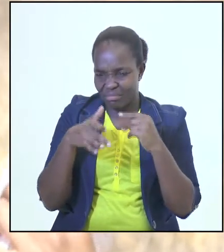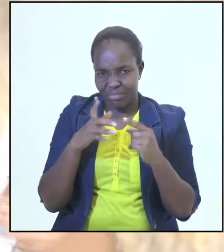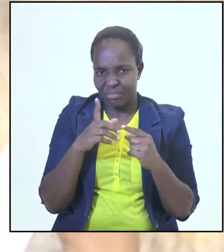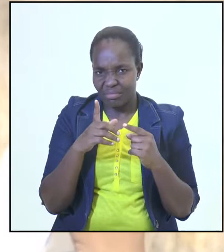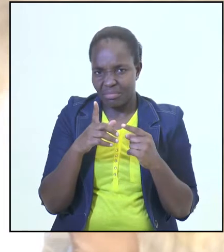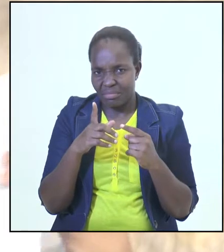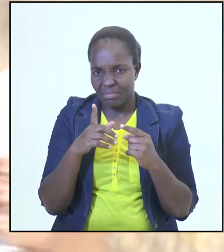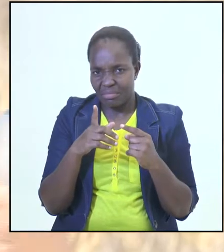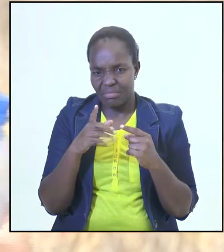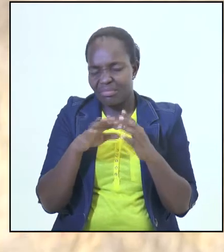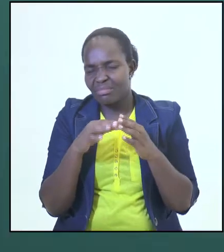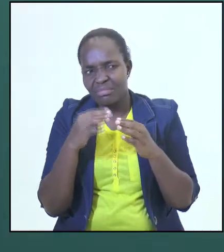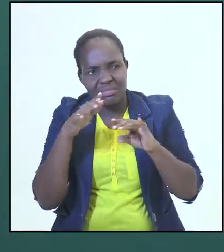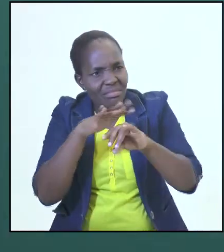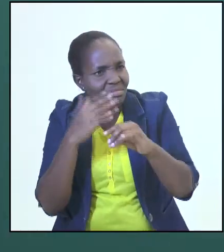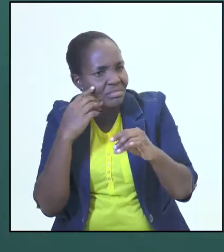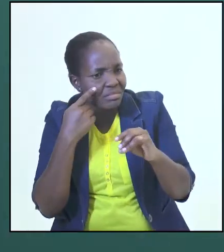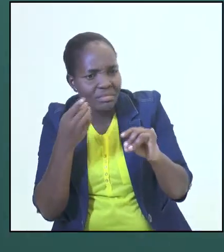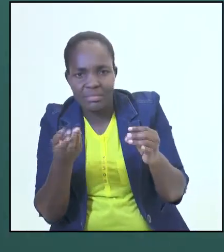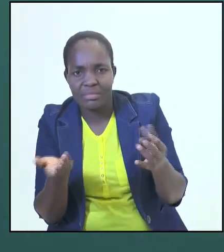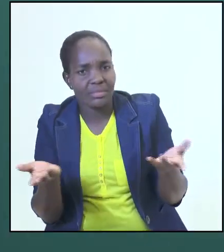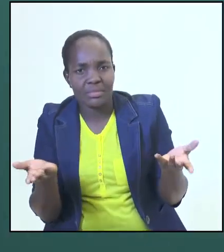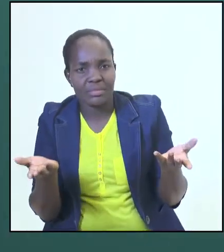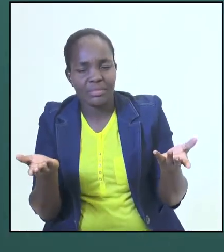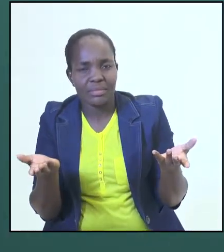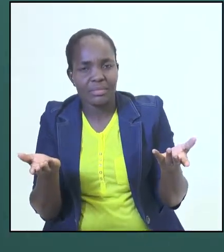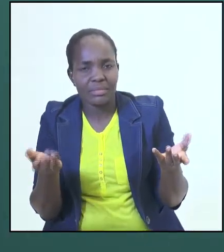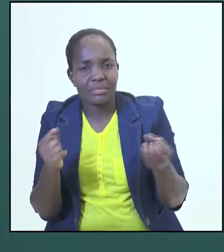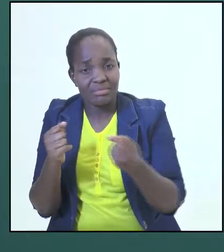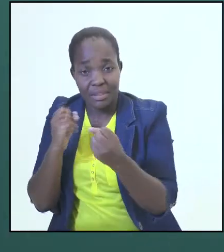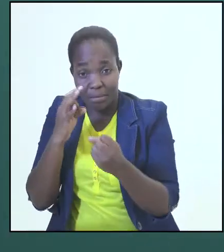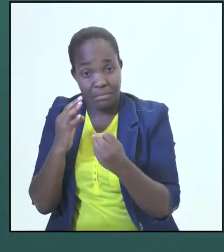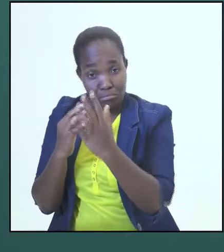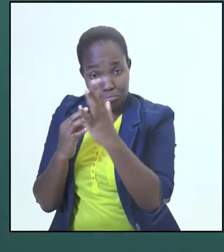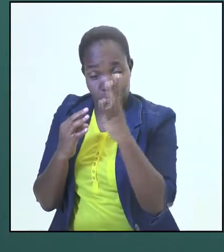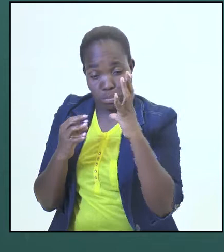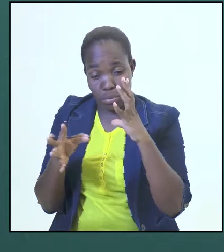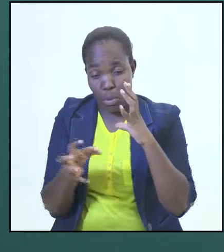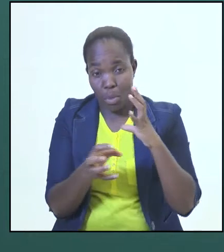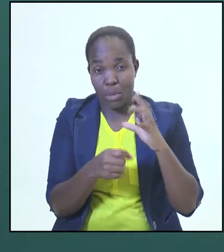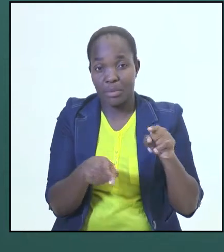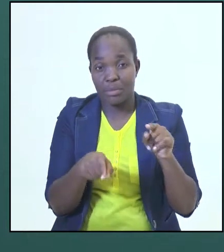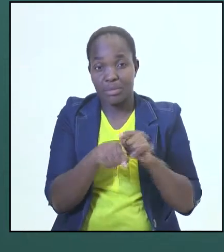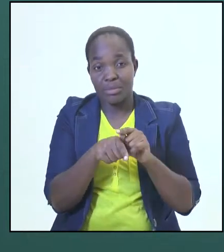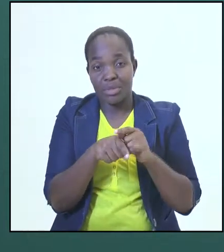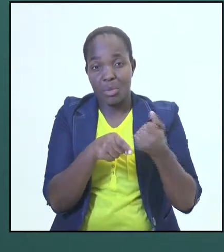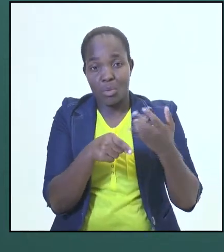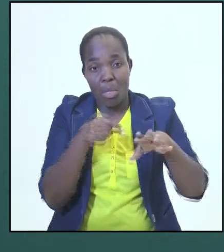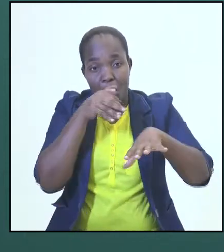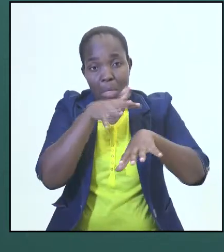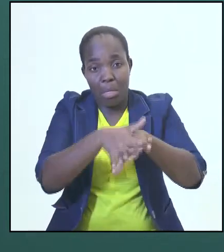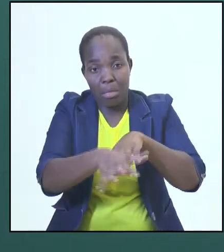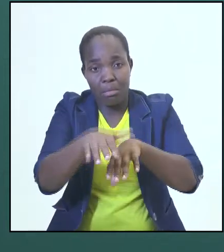plants or animals to see. And when plants are removed, there is increased soil erosion because rainwater and